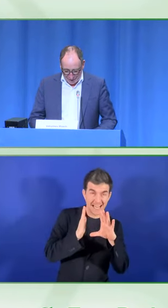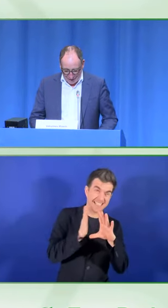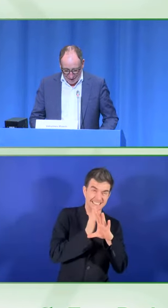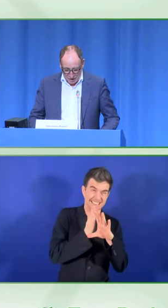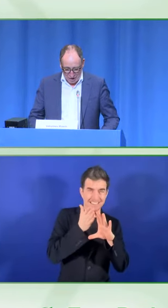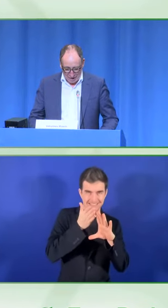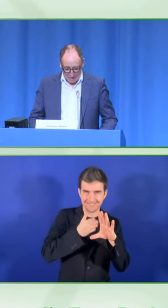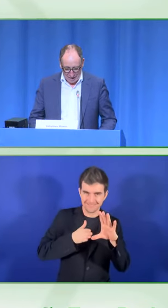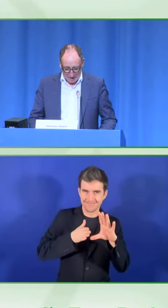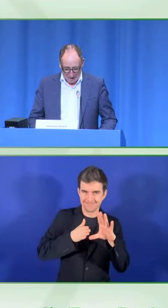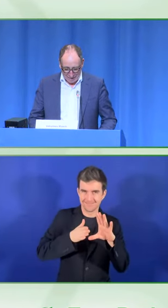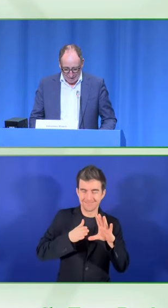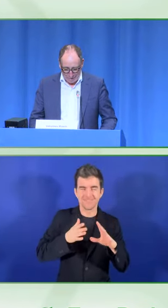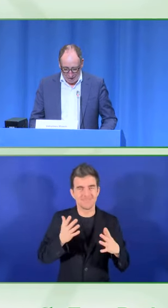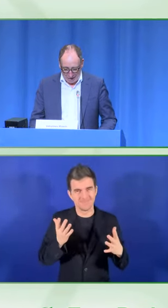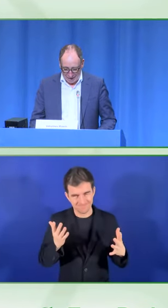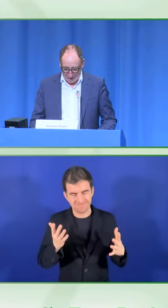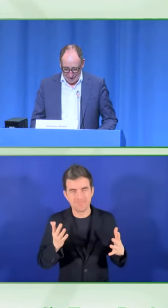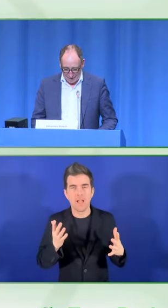And now, ladies and gentlemen,